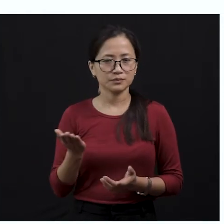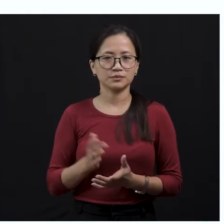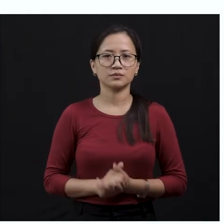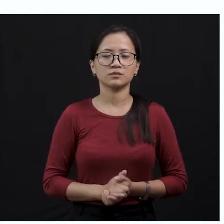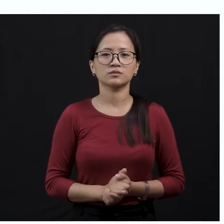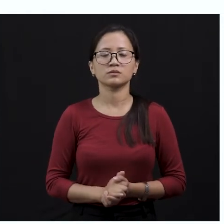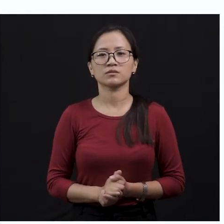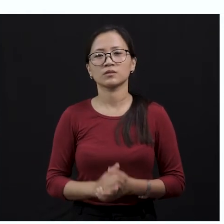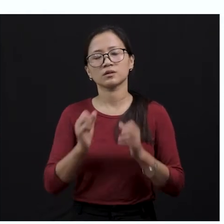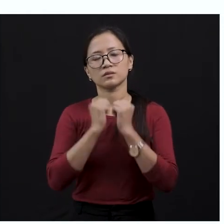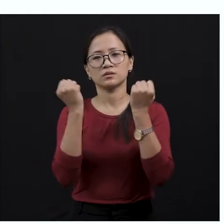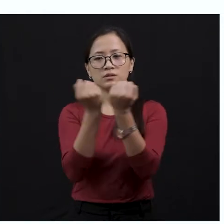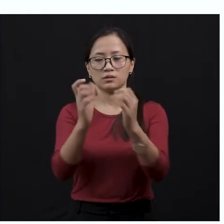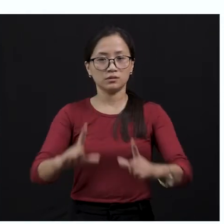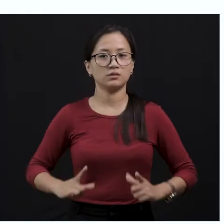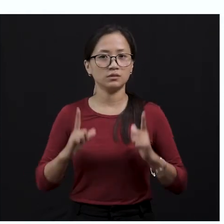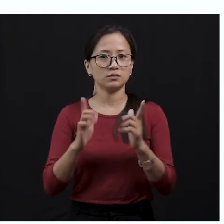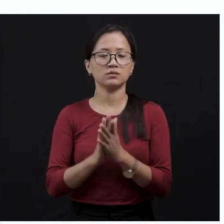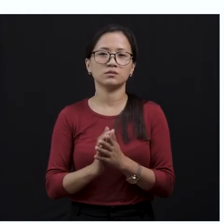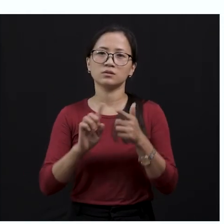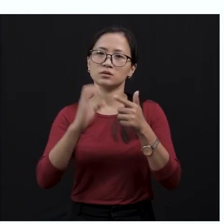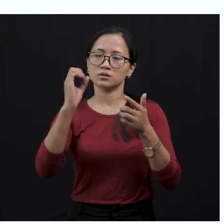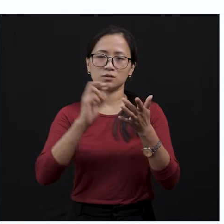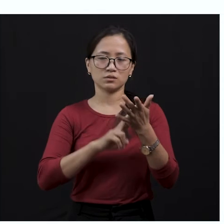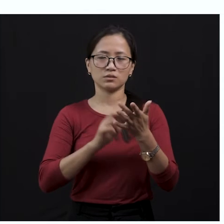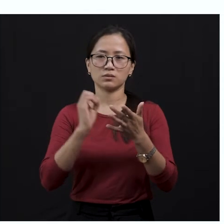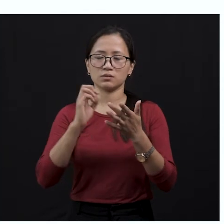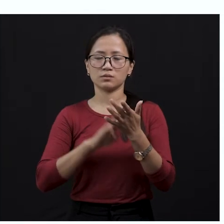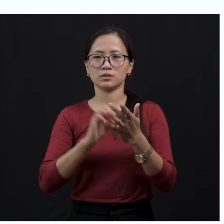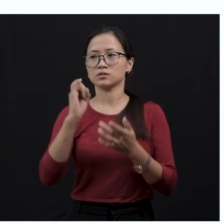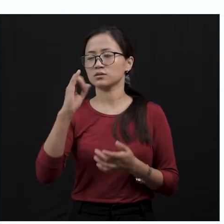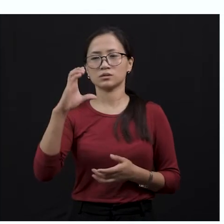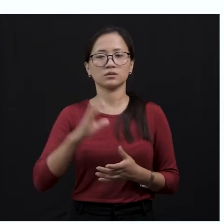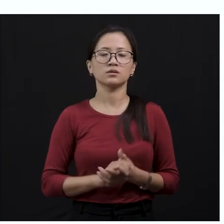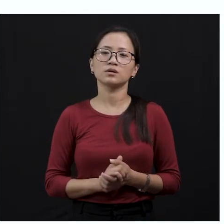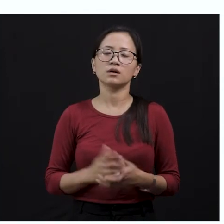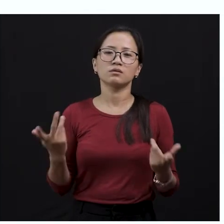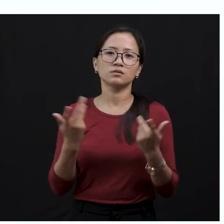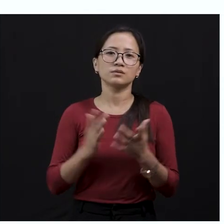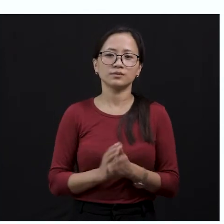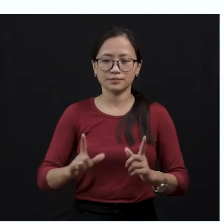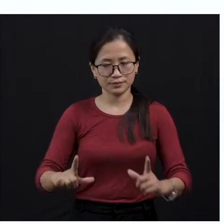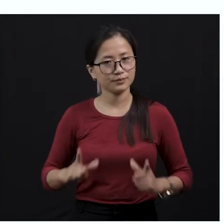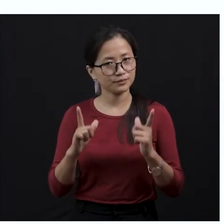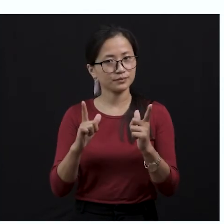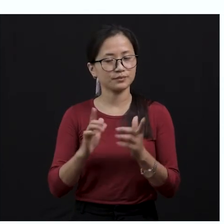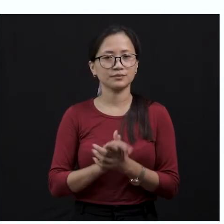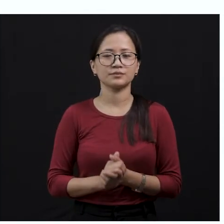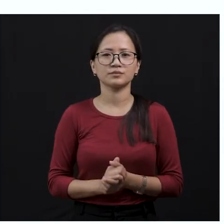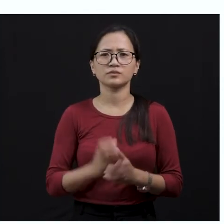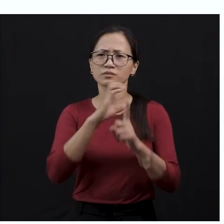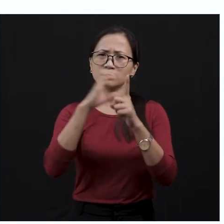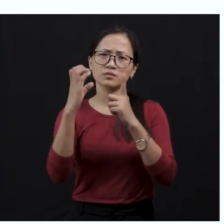out about their social life, their economic life, also how they were living, right? About